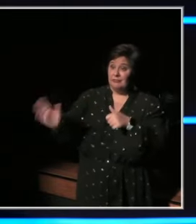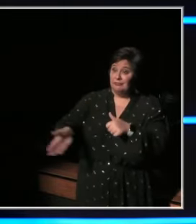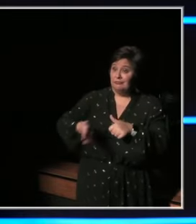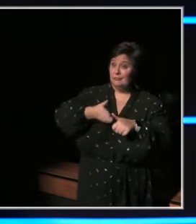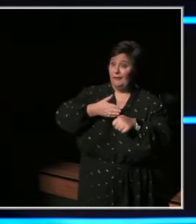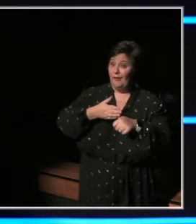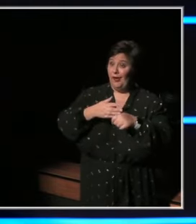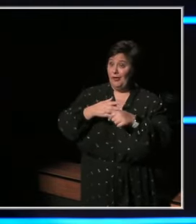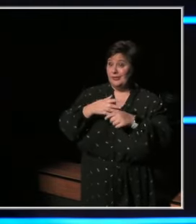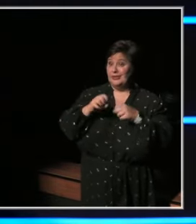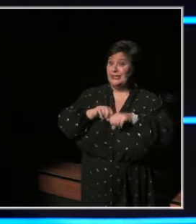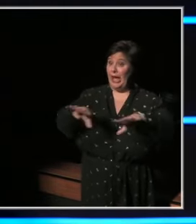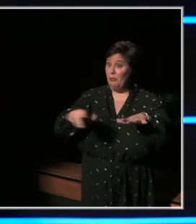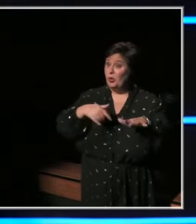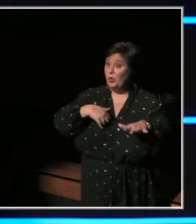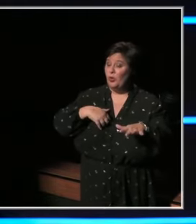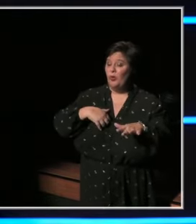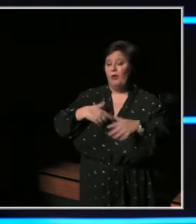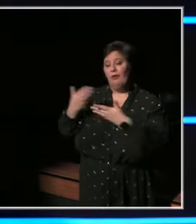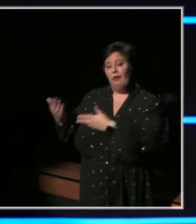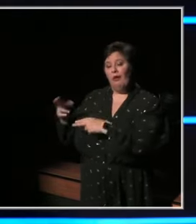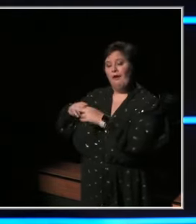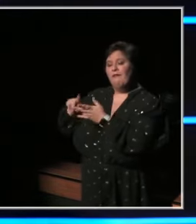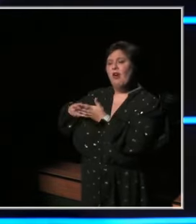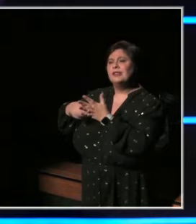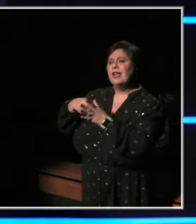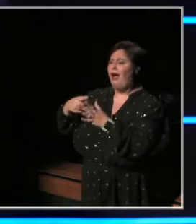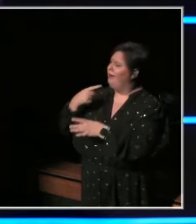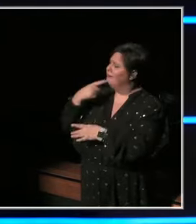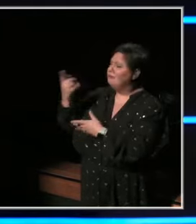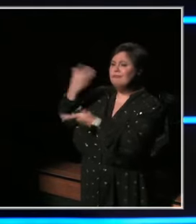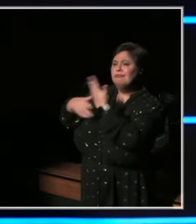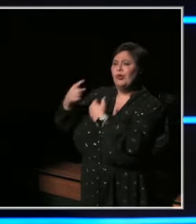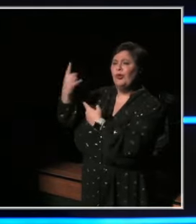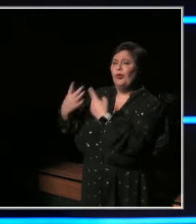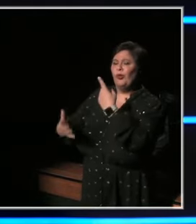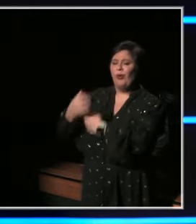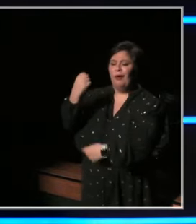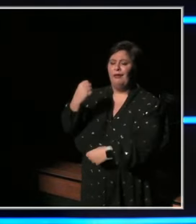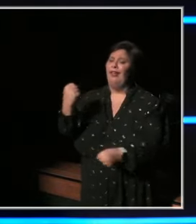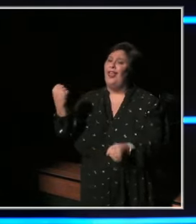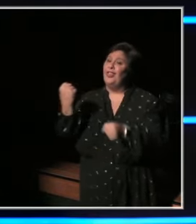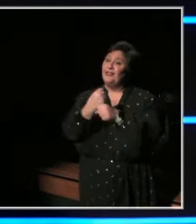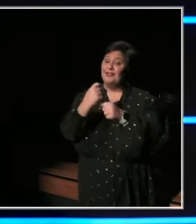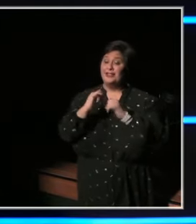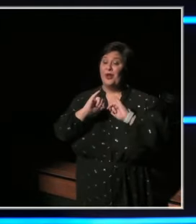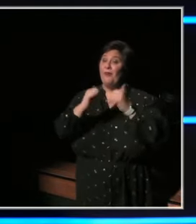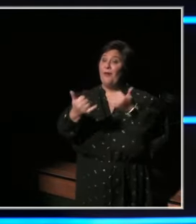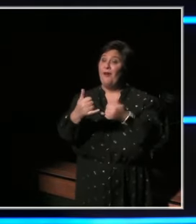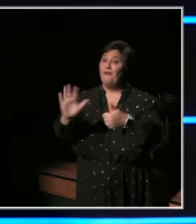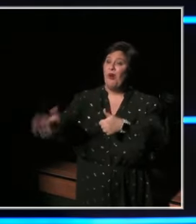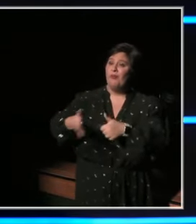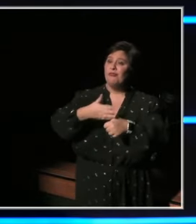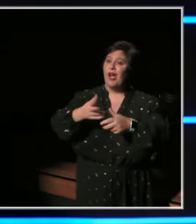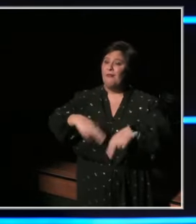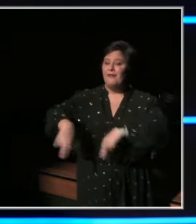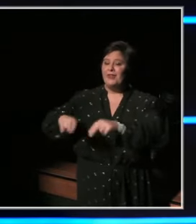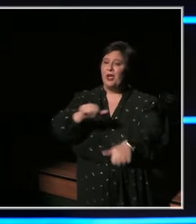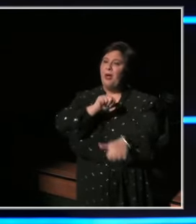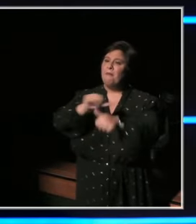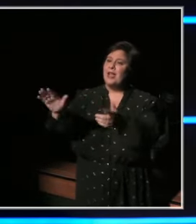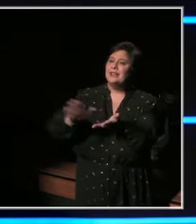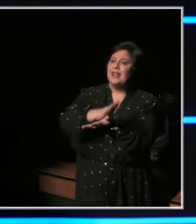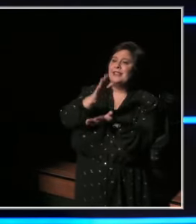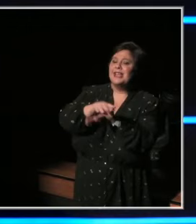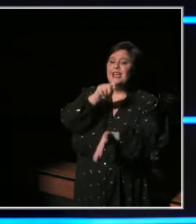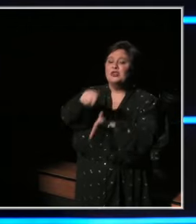it's a fantastic achievement. Fozia, tell us who the award goes to. The Grierson Award for the Prime Video Best Entertaining